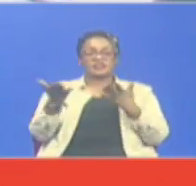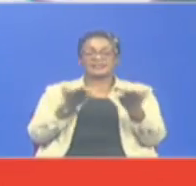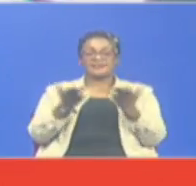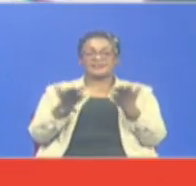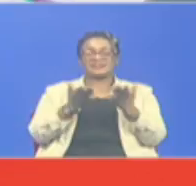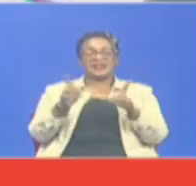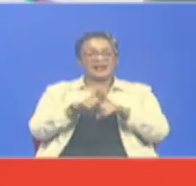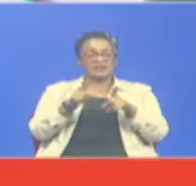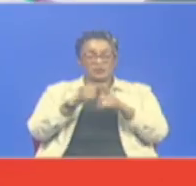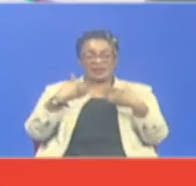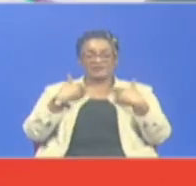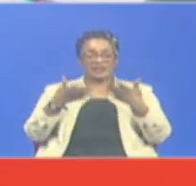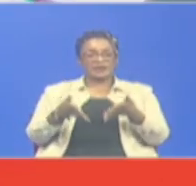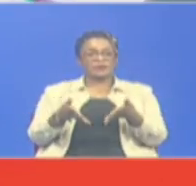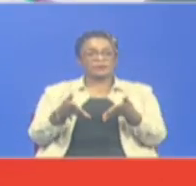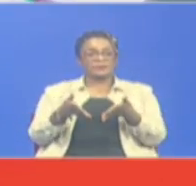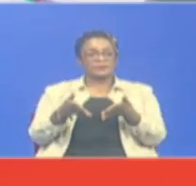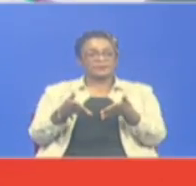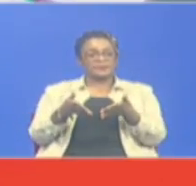Alan?